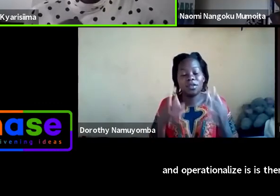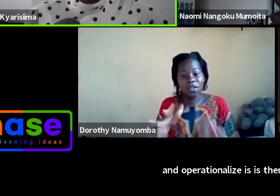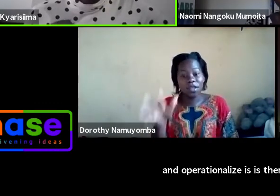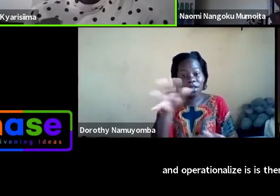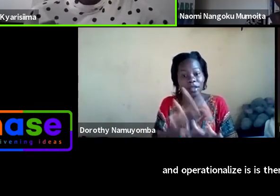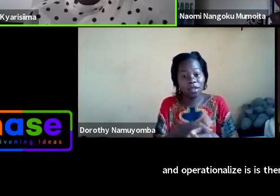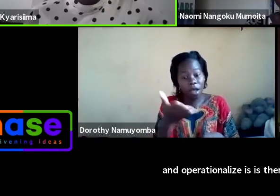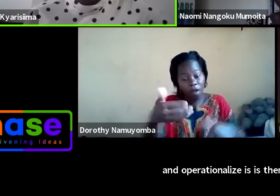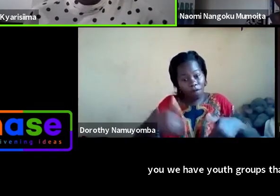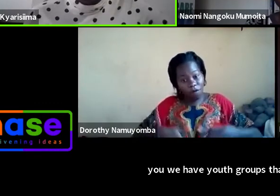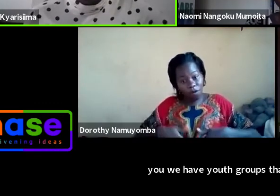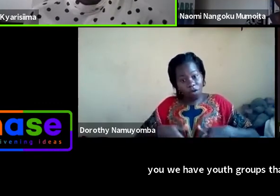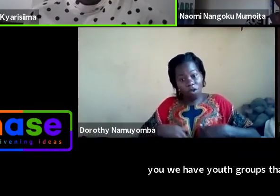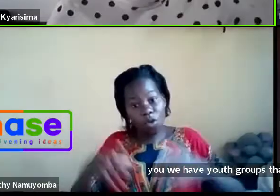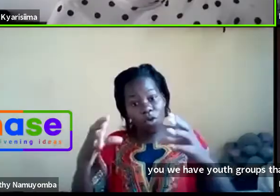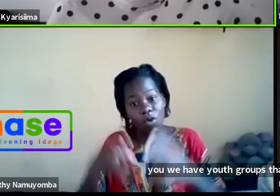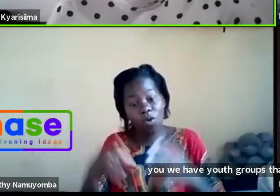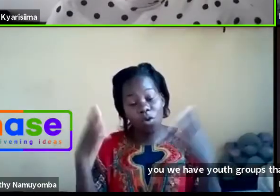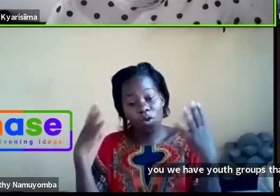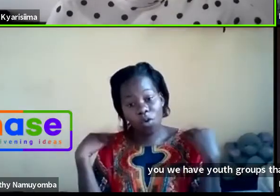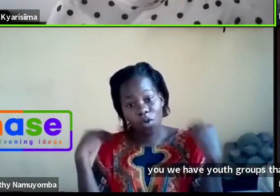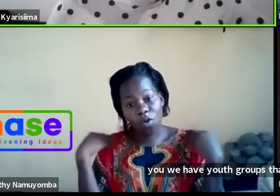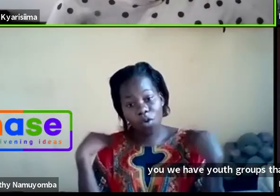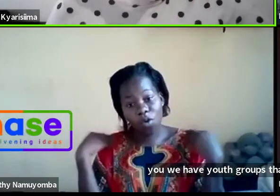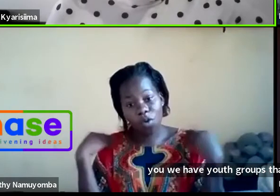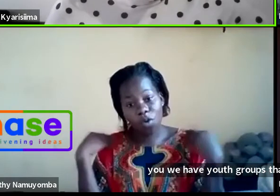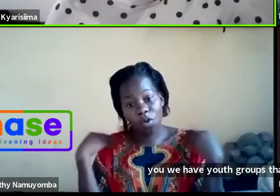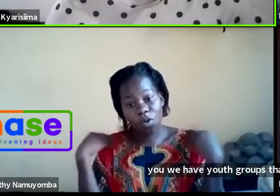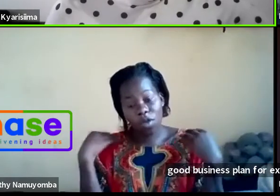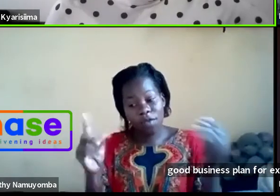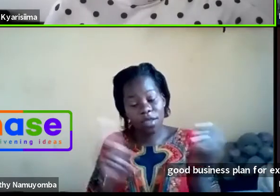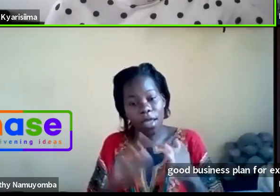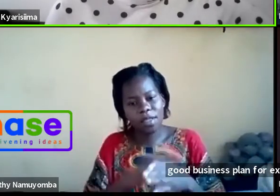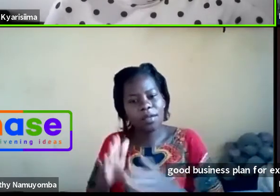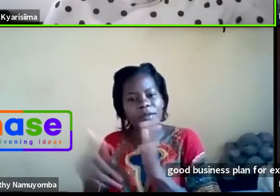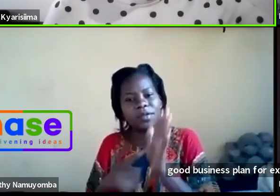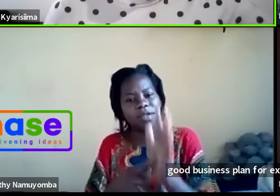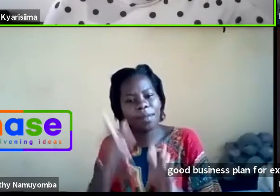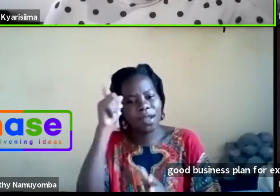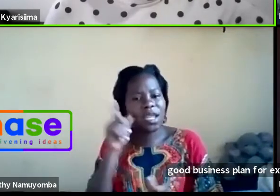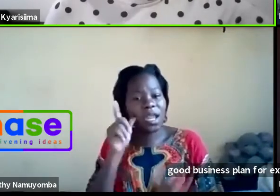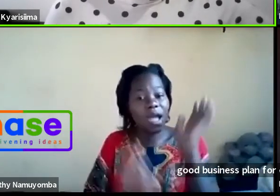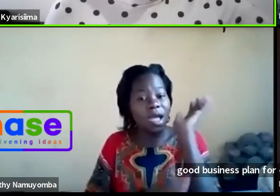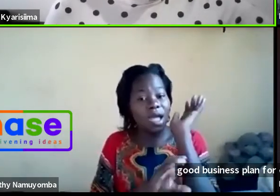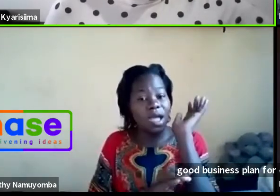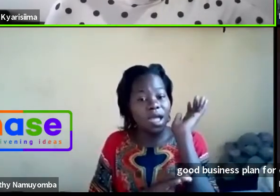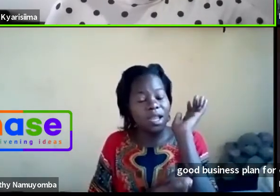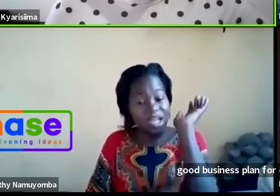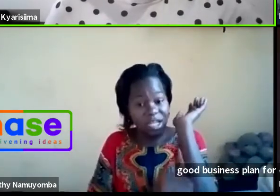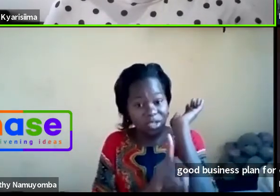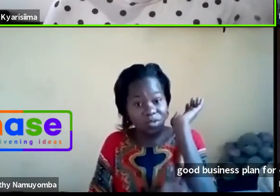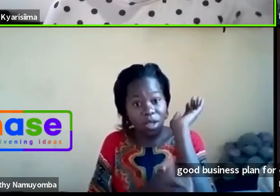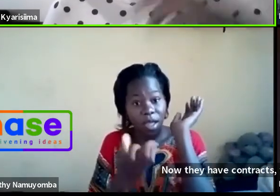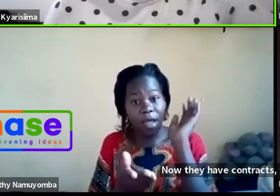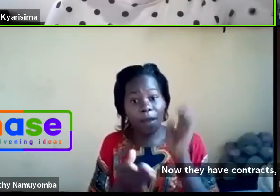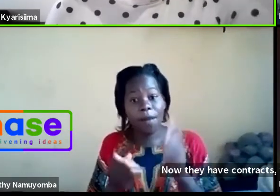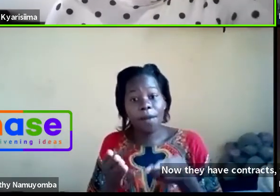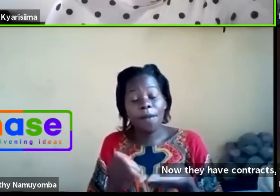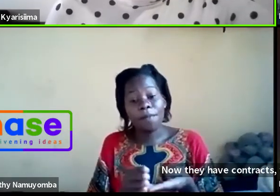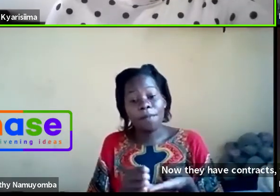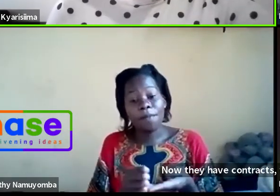they got a business plan, for example, I think it's in Lira. Now they have contracts, from local governments to deliver a lot